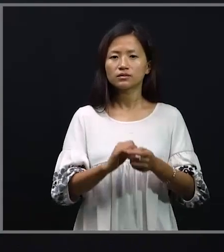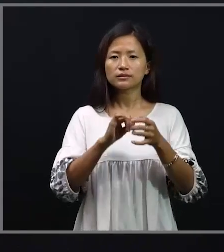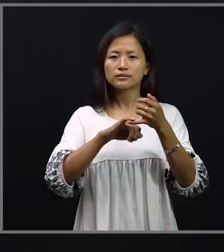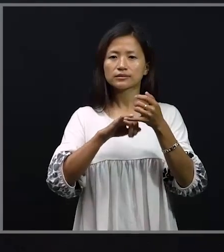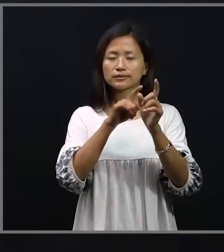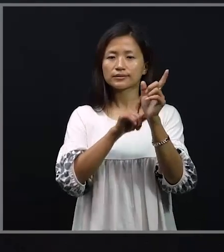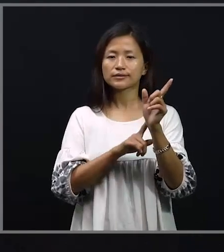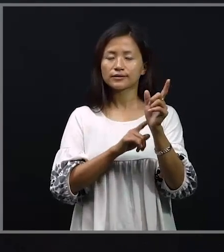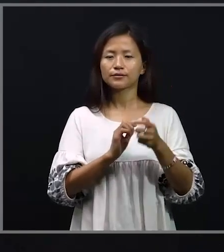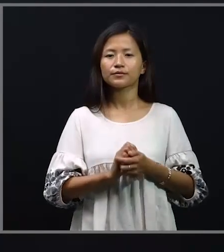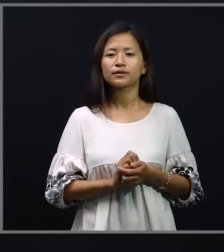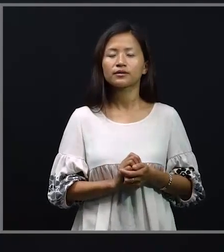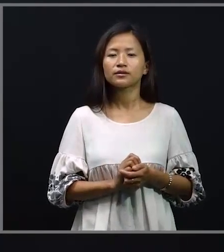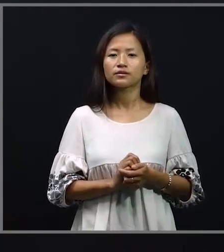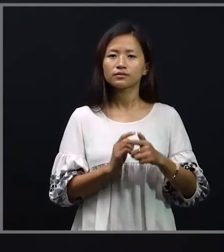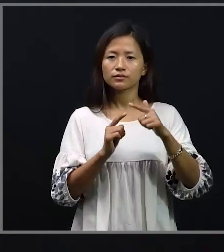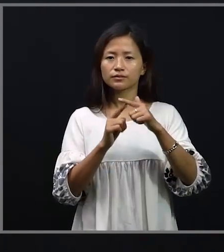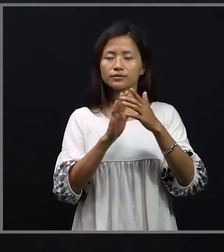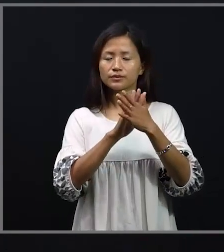or system theory.